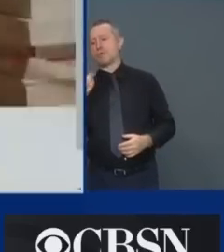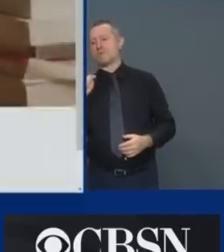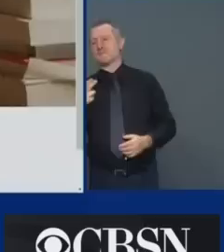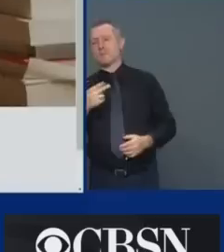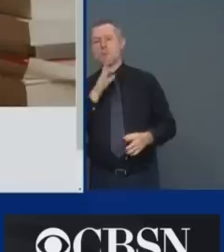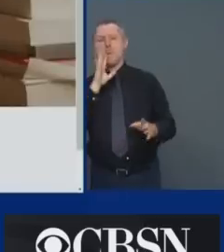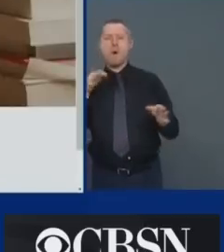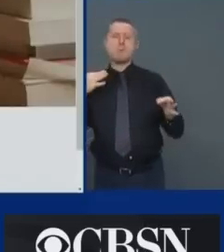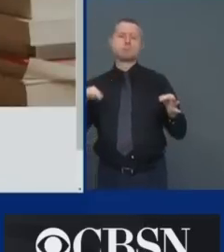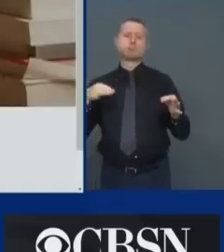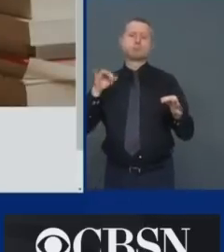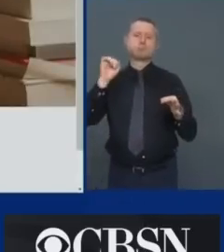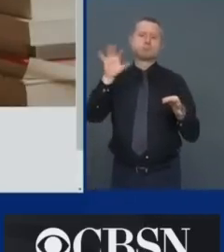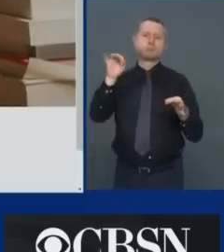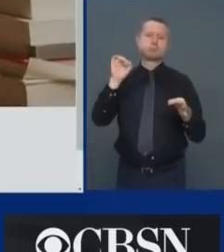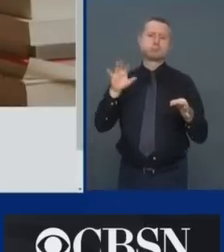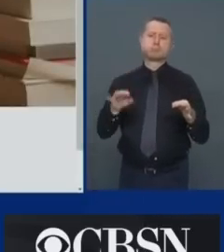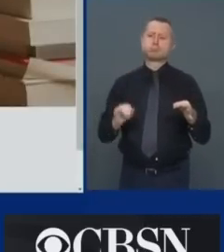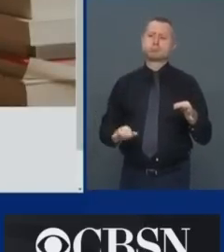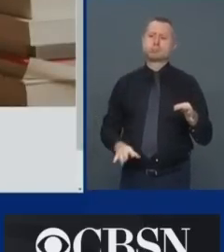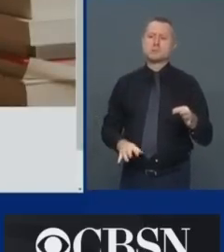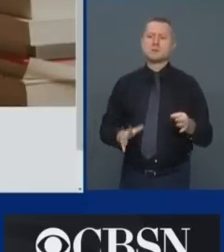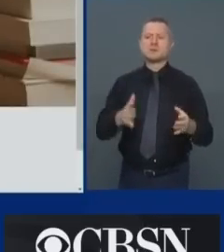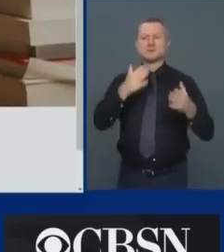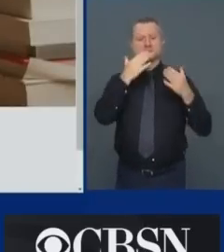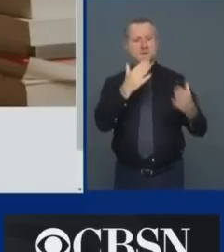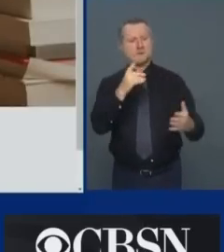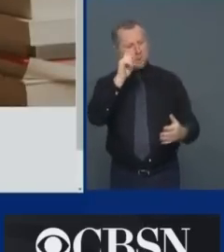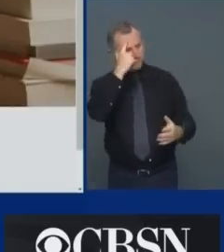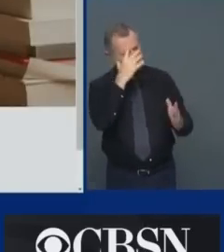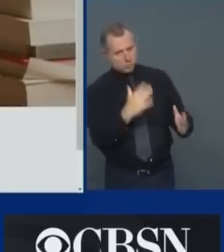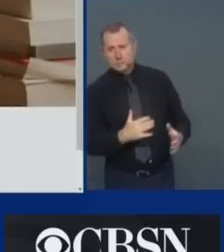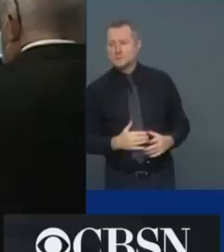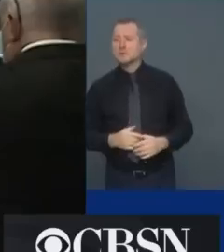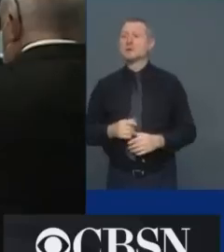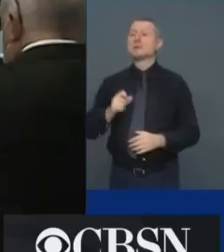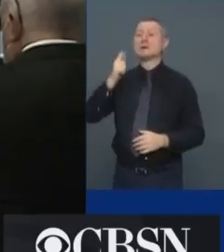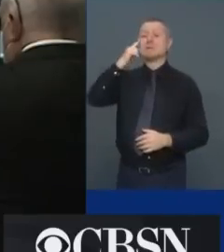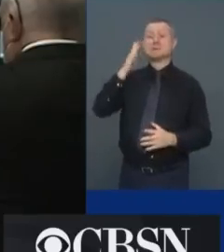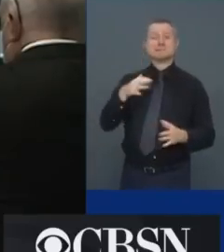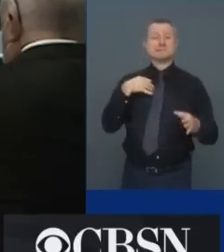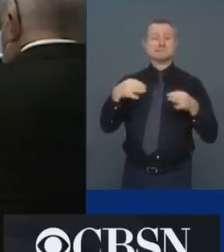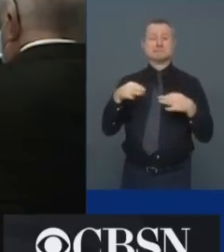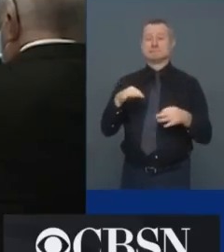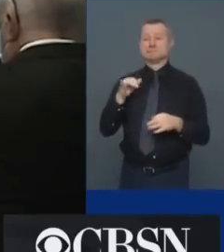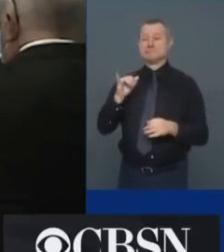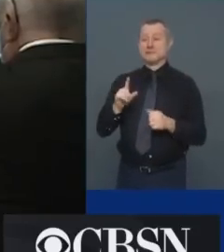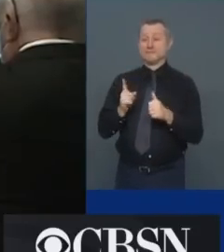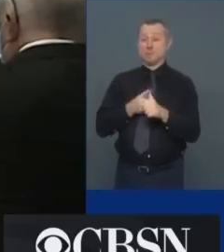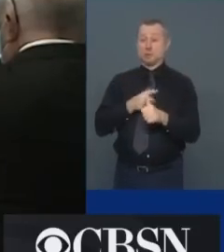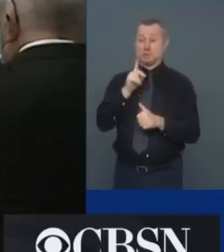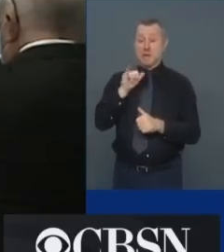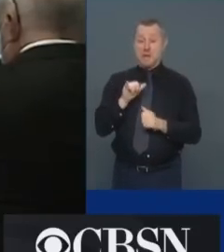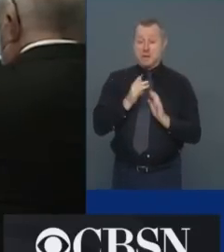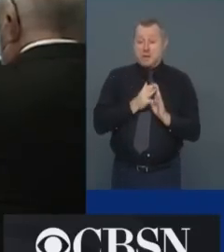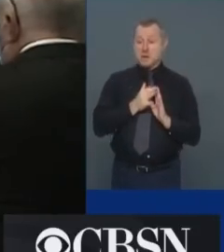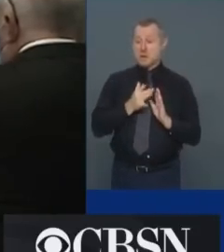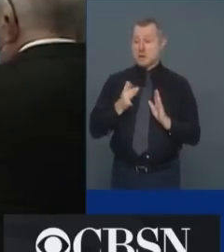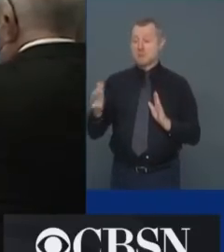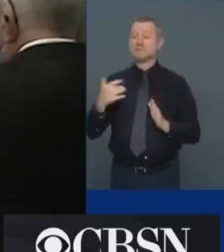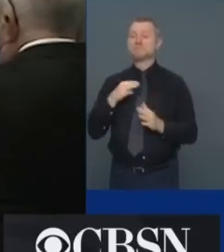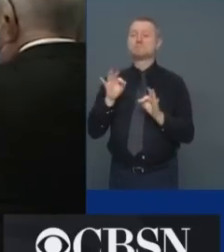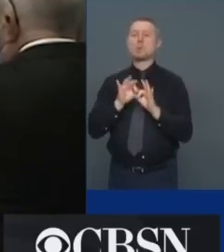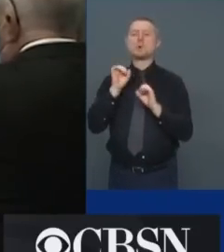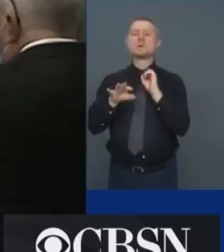works. Thank you, Governor. So as the Governor just mentioned, from day one, facts, transparency, putting out the numbers has been key to